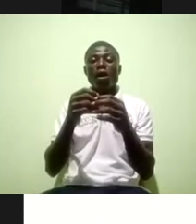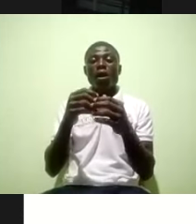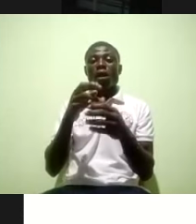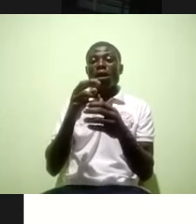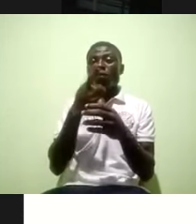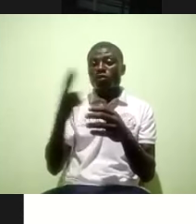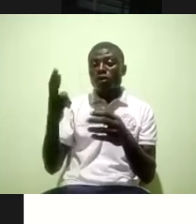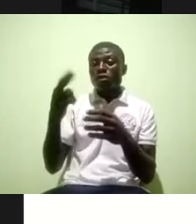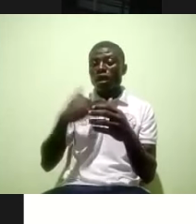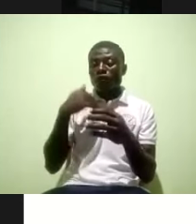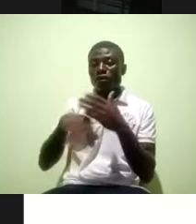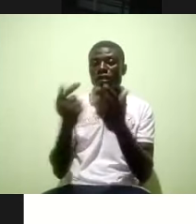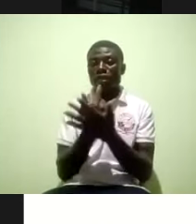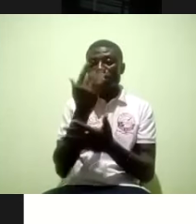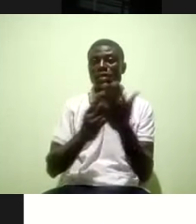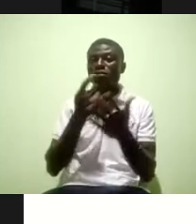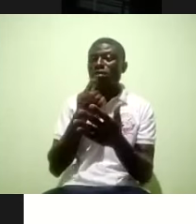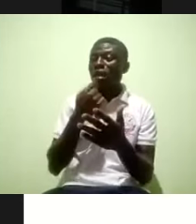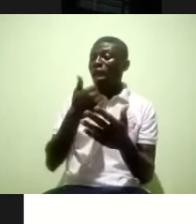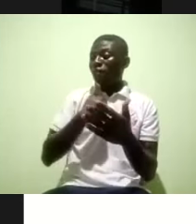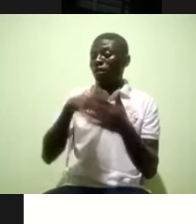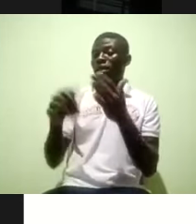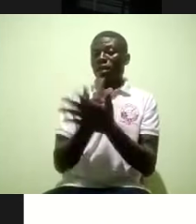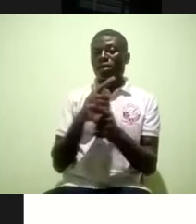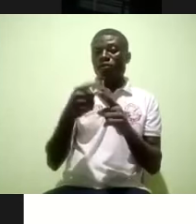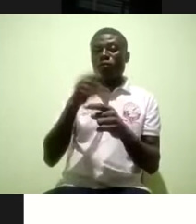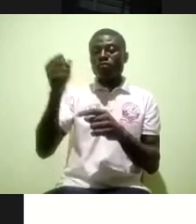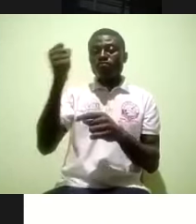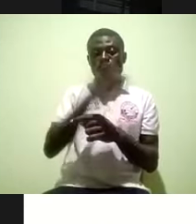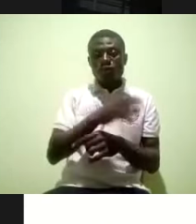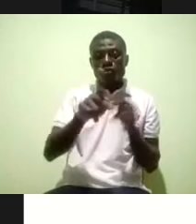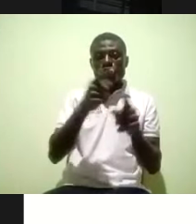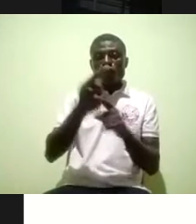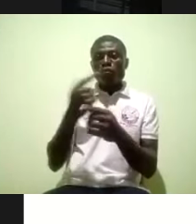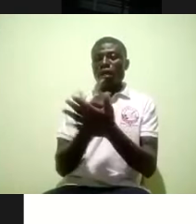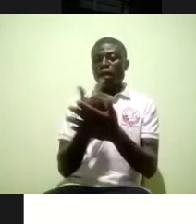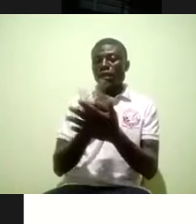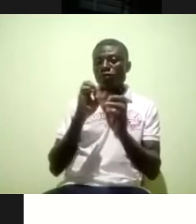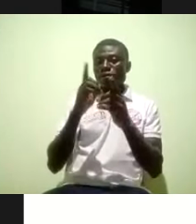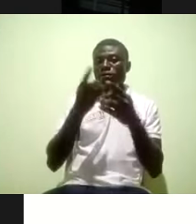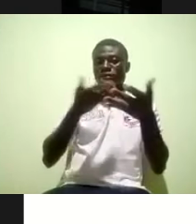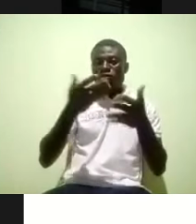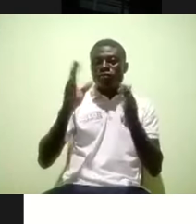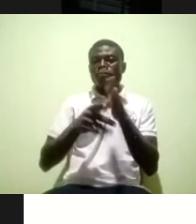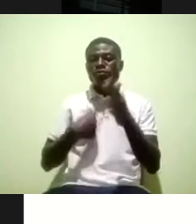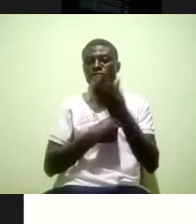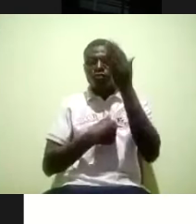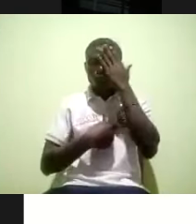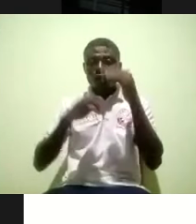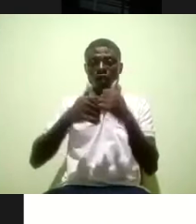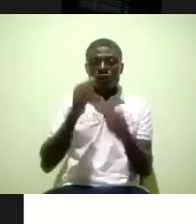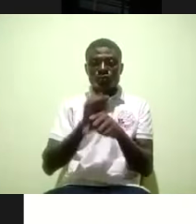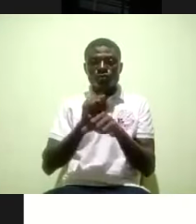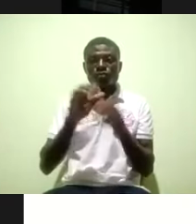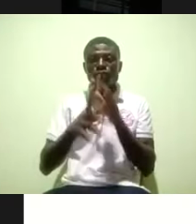them they say we have, but we don't know we have. So they have to throw light on them for us. We bring in somebody to speak on that.